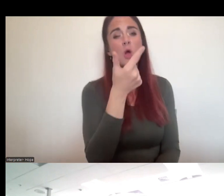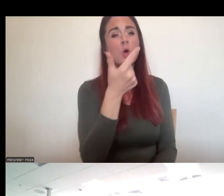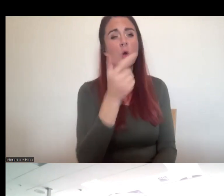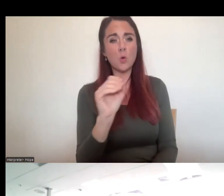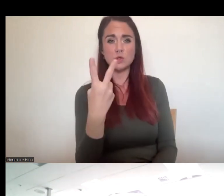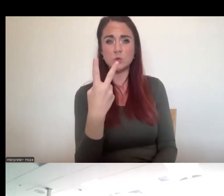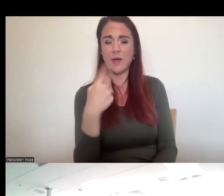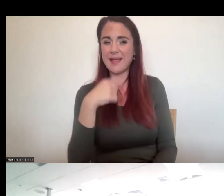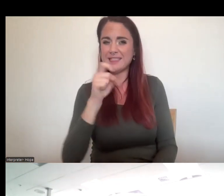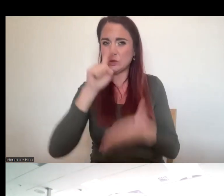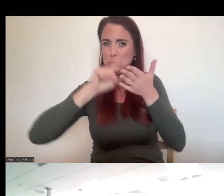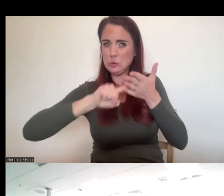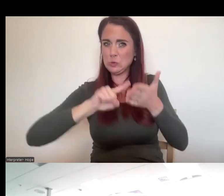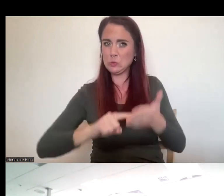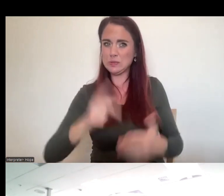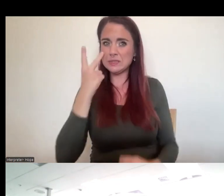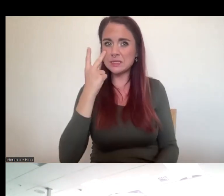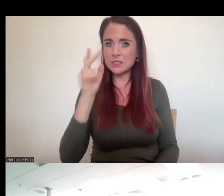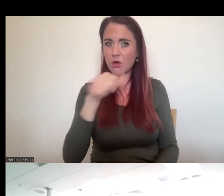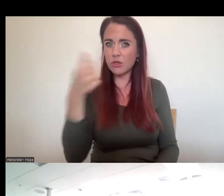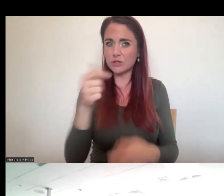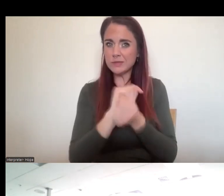have to look to see what other